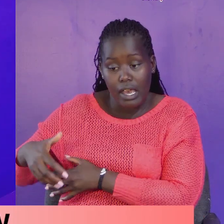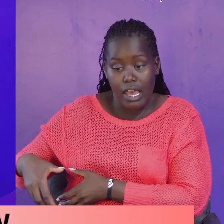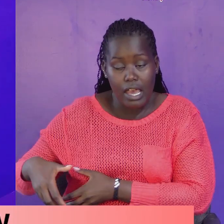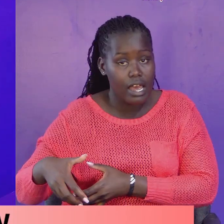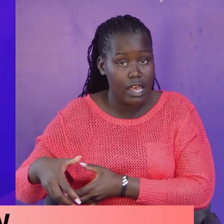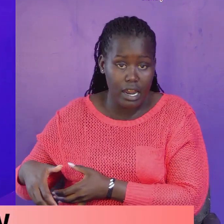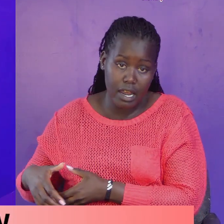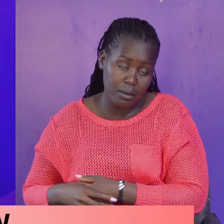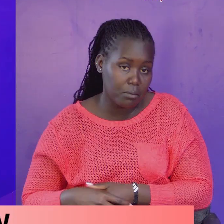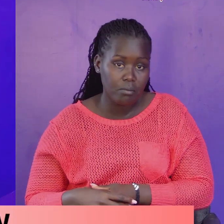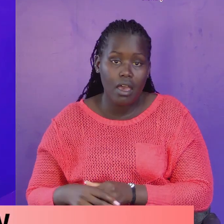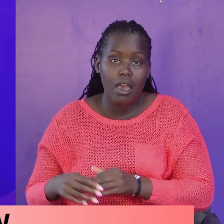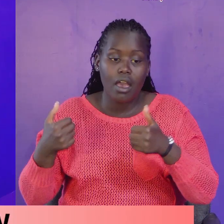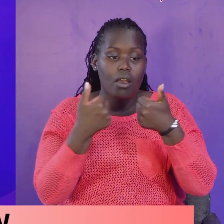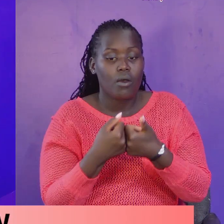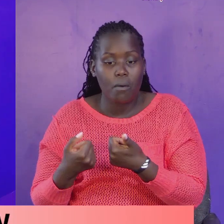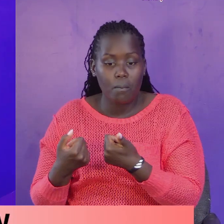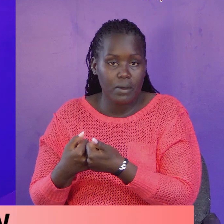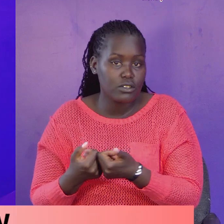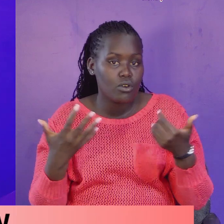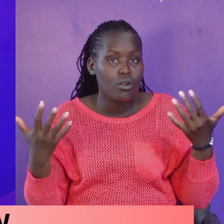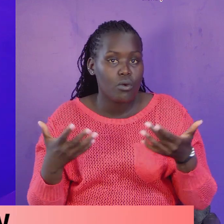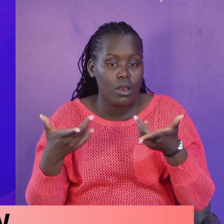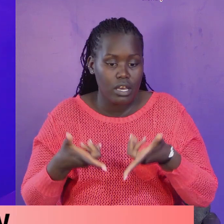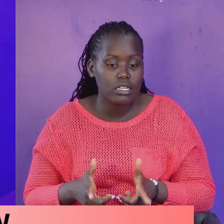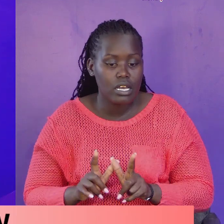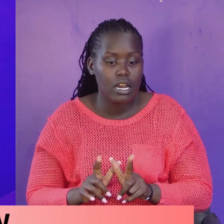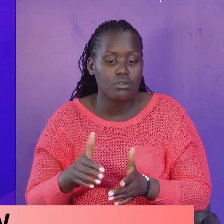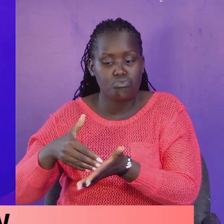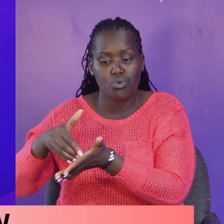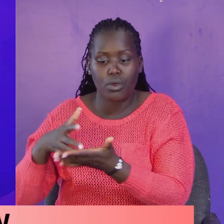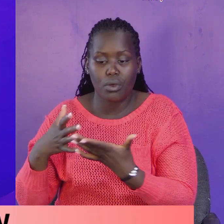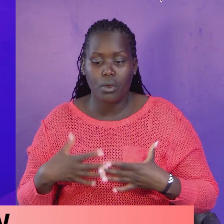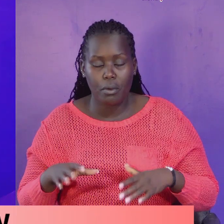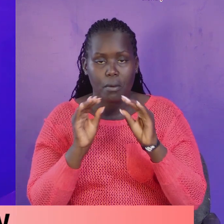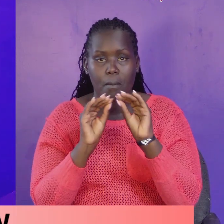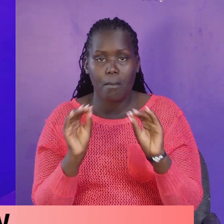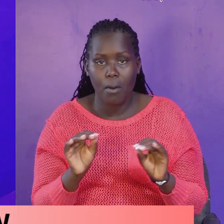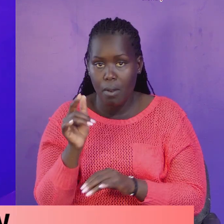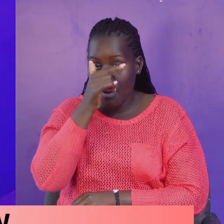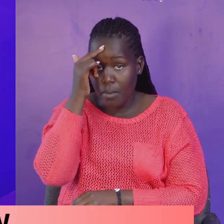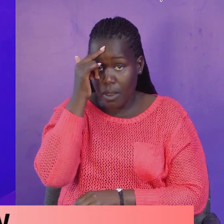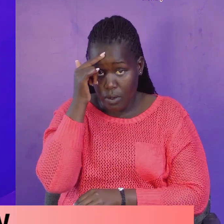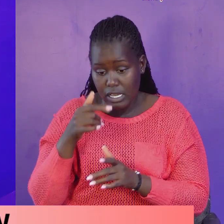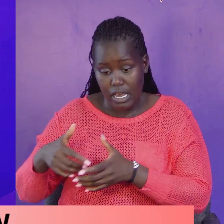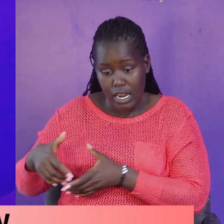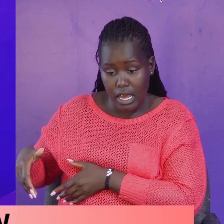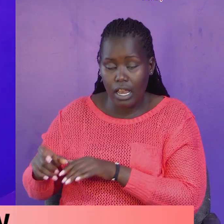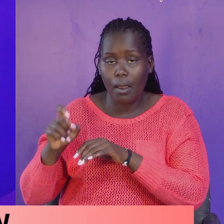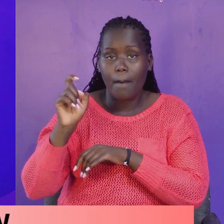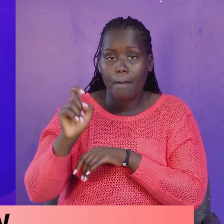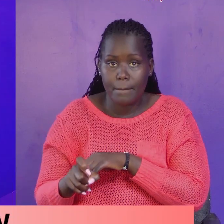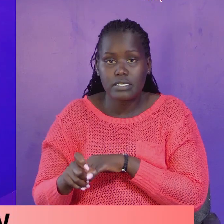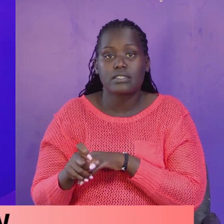Rugby is not a competition where it allows weak people, because in rugby you have to fight until you